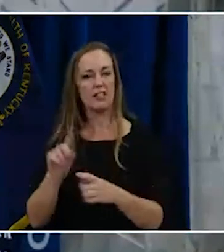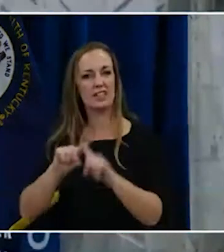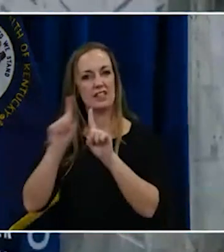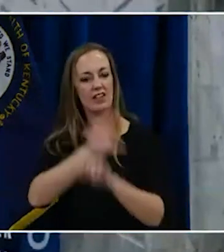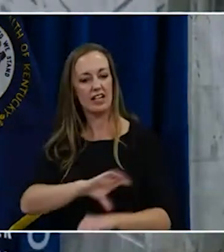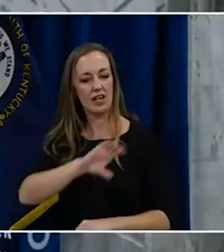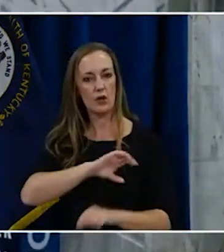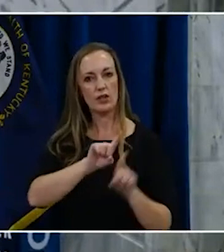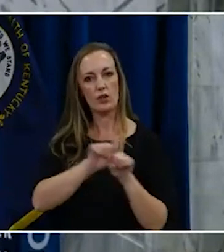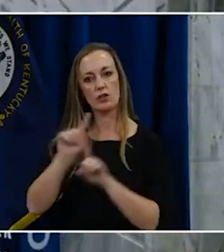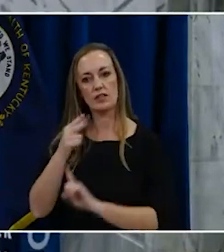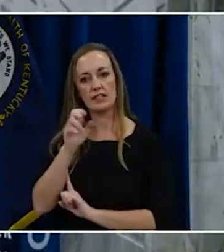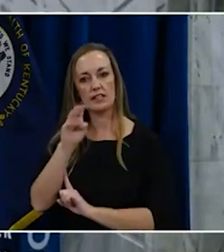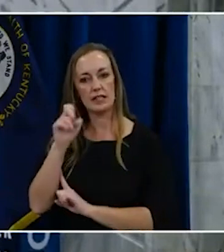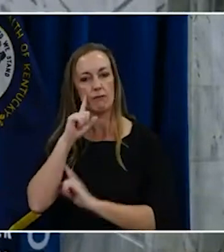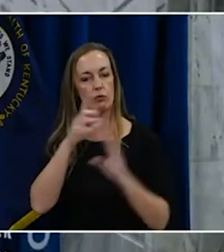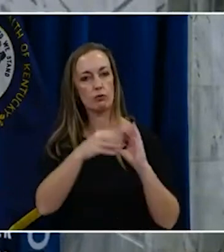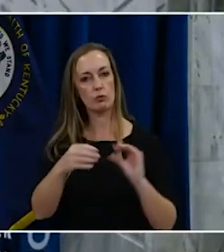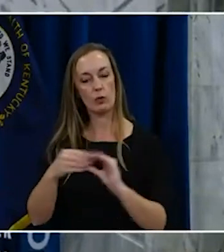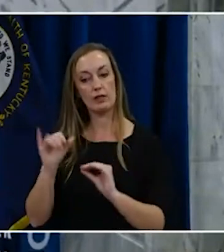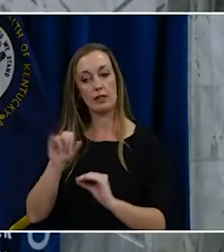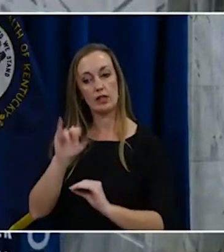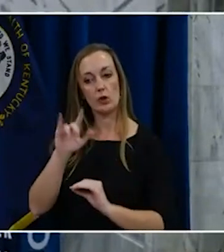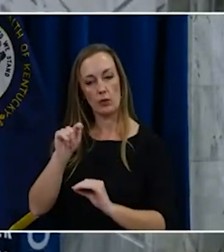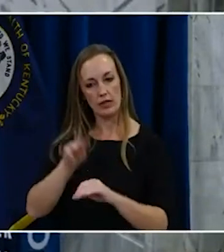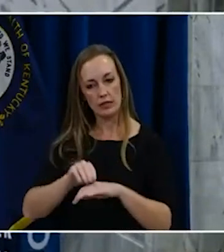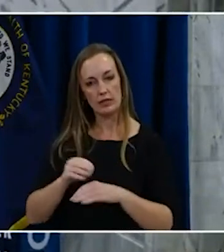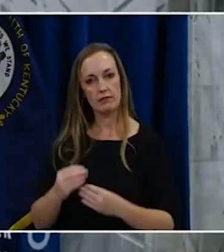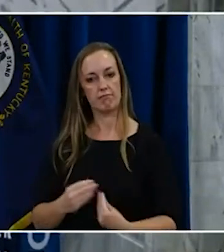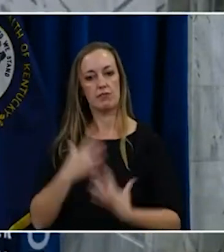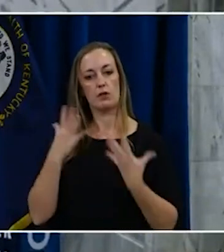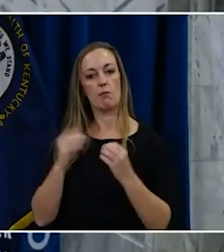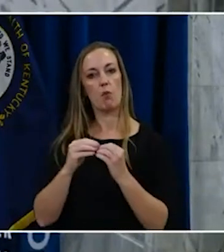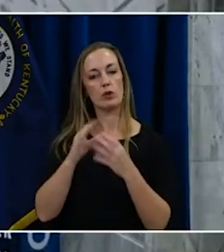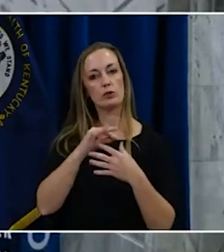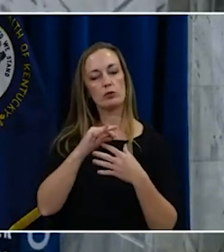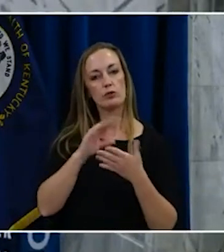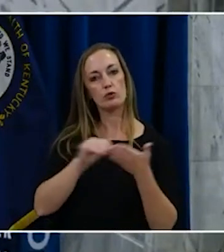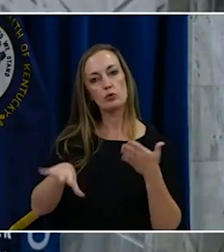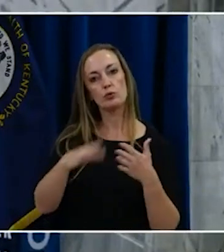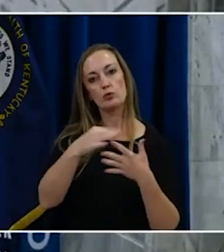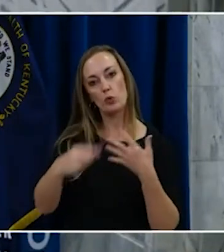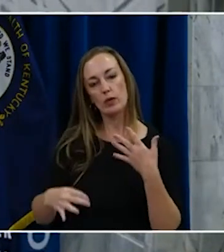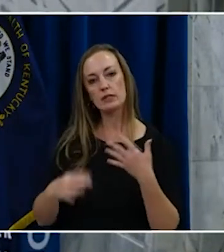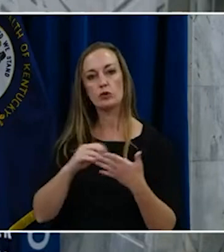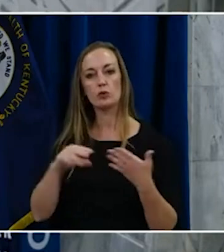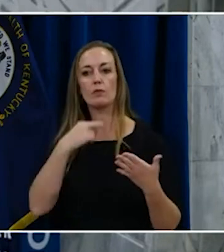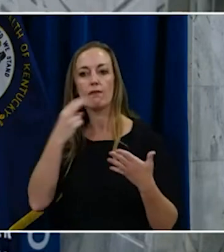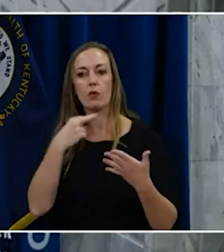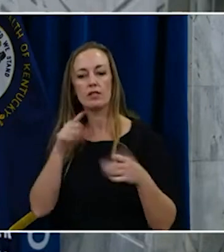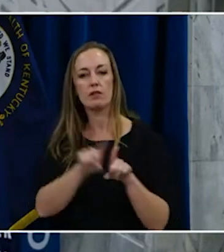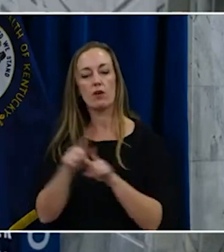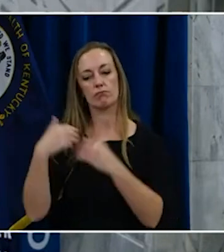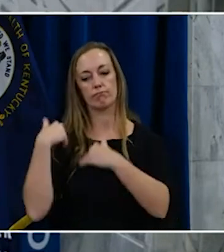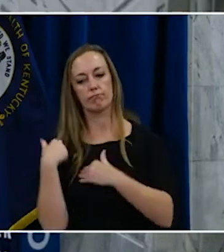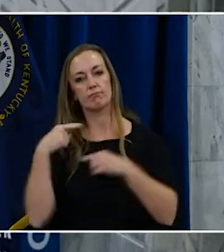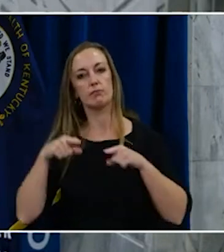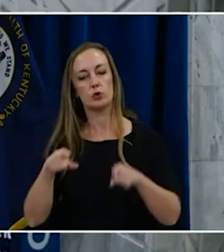in stories. The unit inspired more student choice, student voice, and accountability in the learning process.